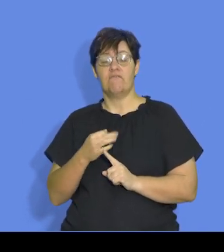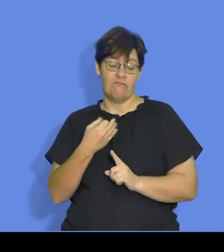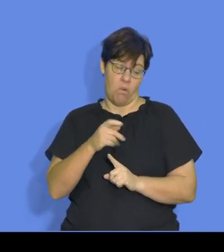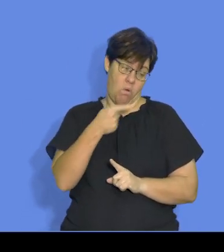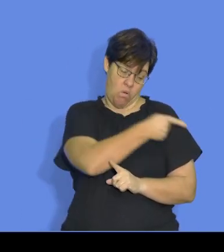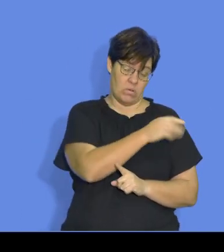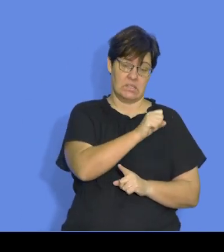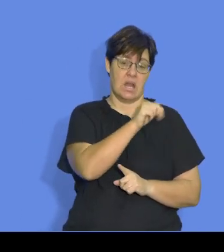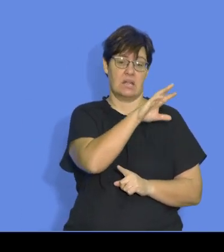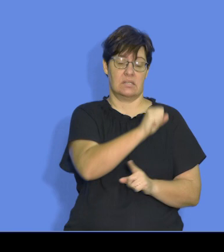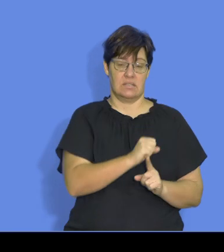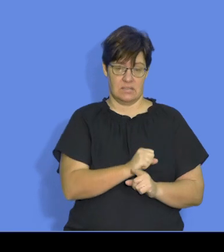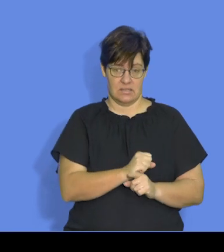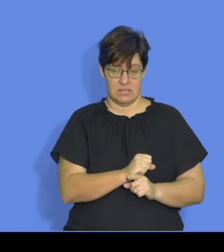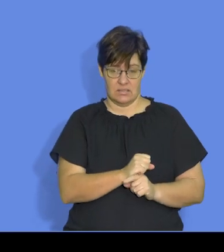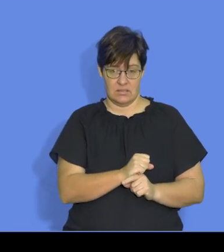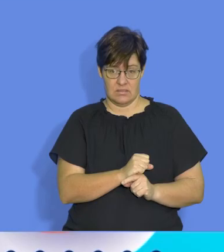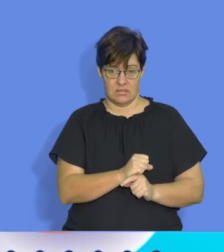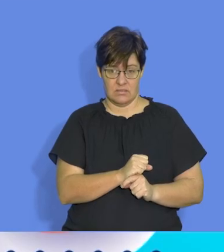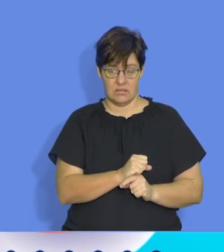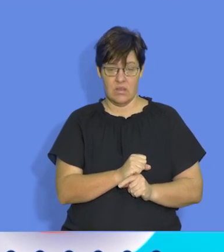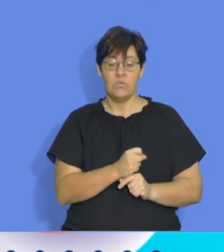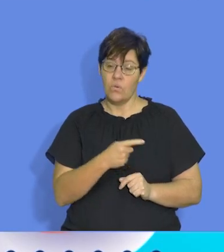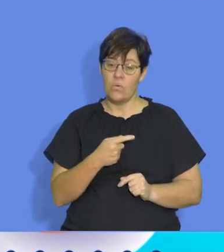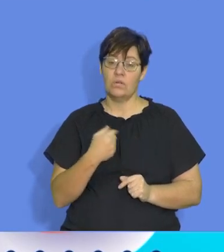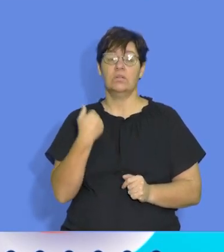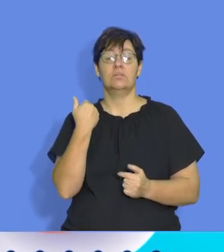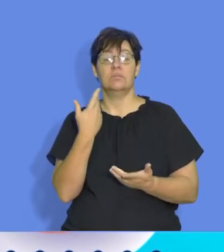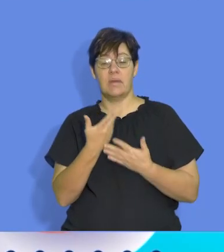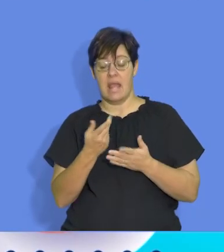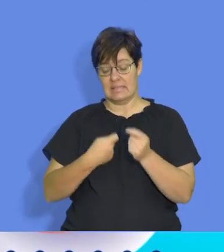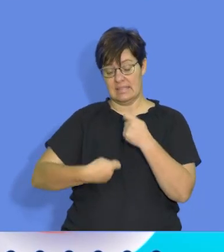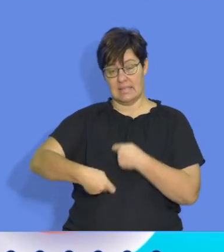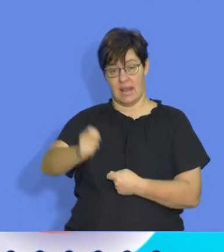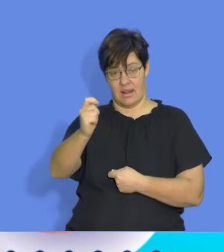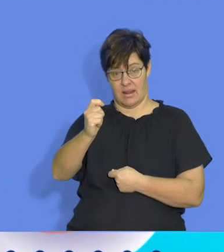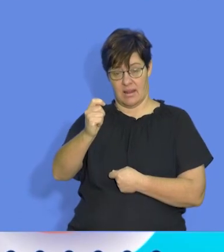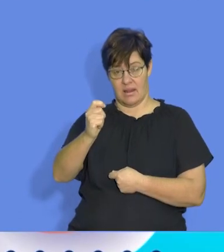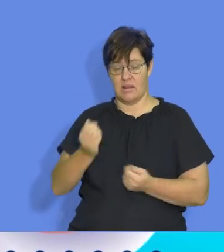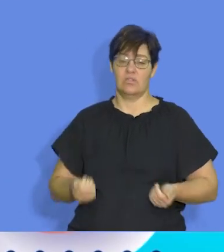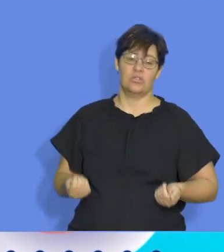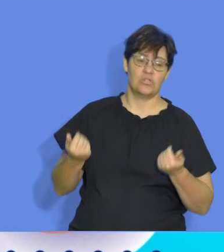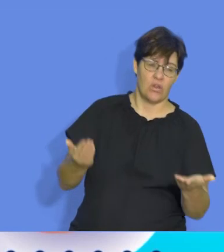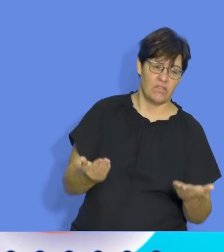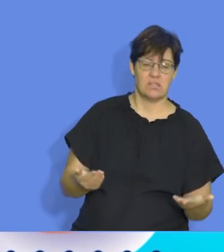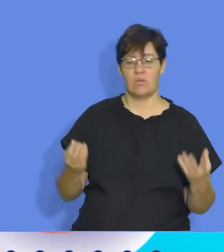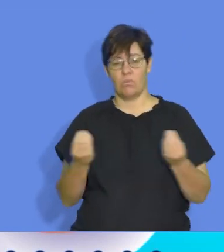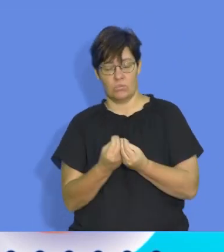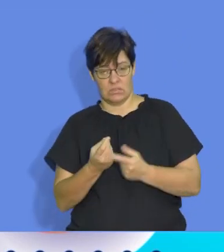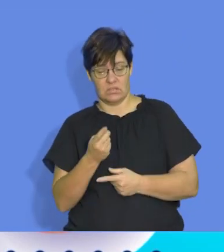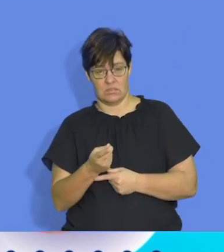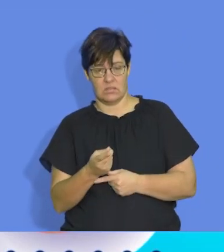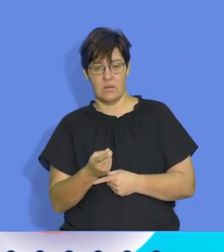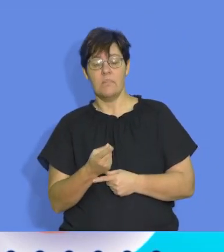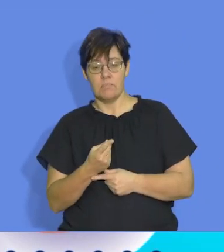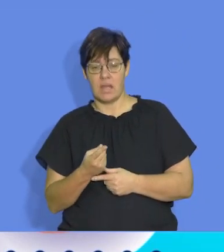SARS, and that's an important point. When you're selling the good or the service or providing the service, you're